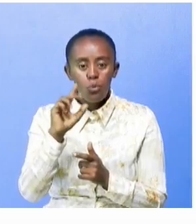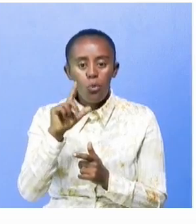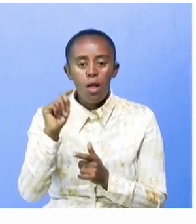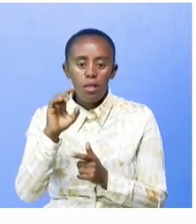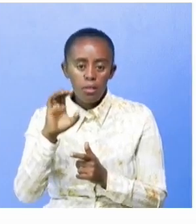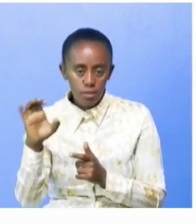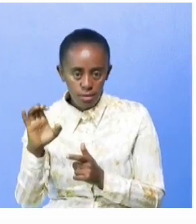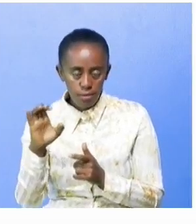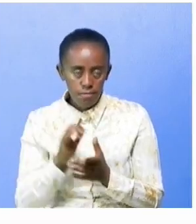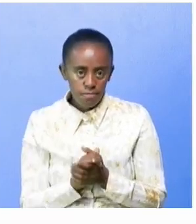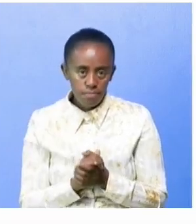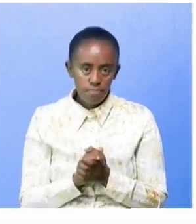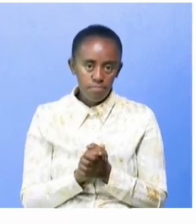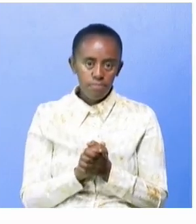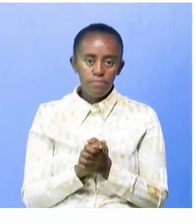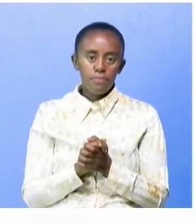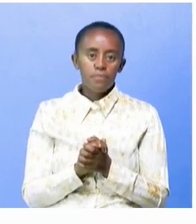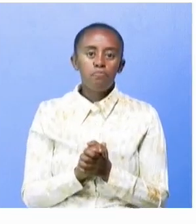Stimulate.